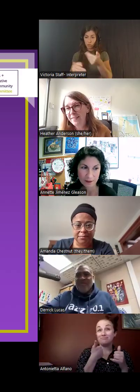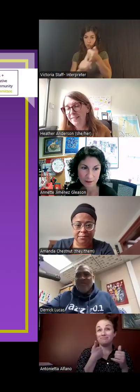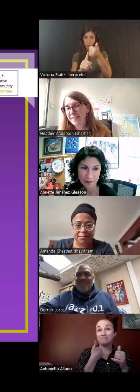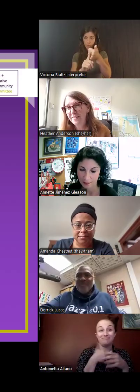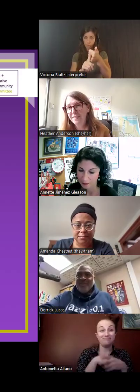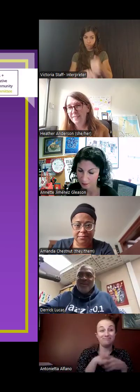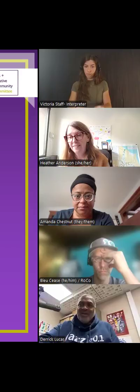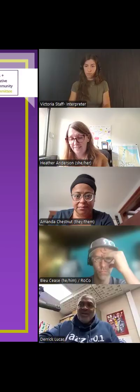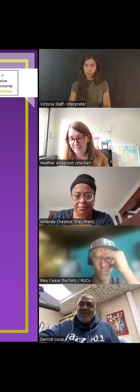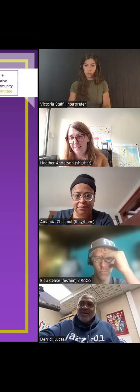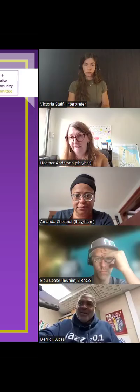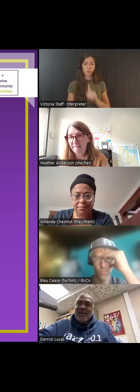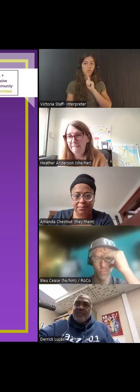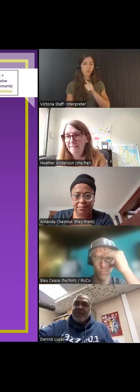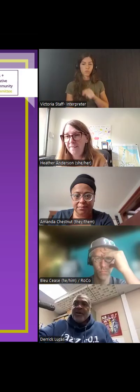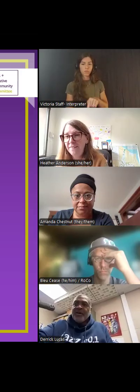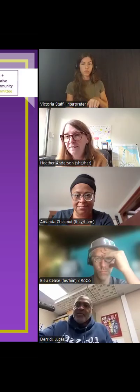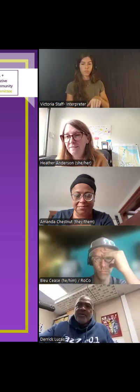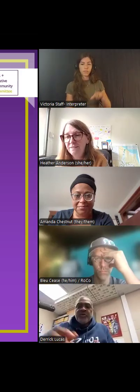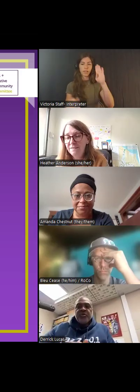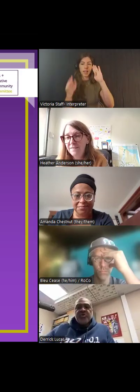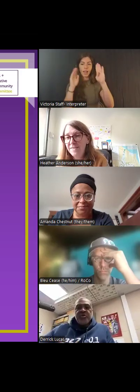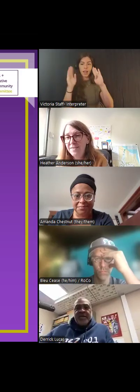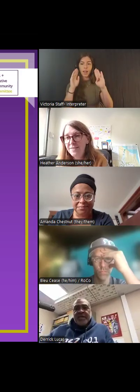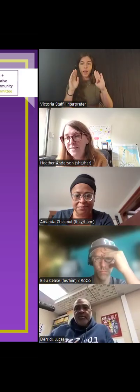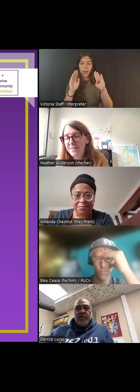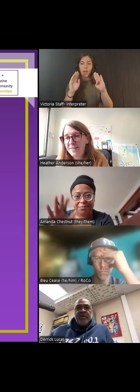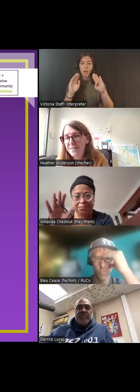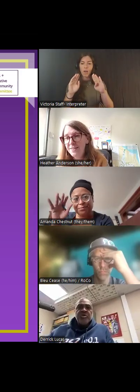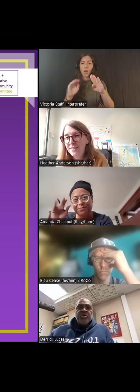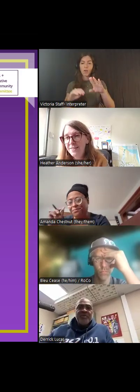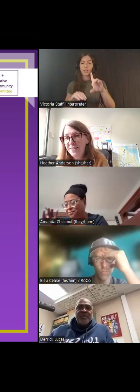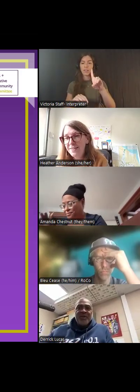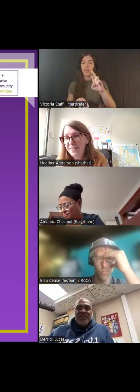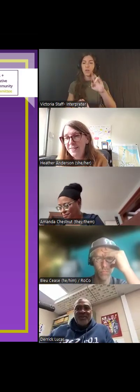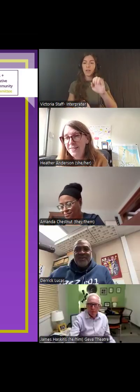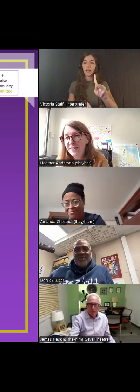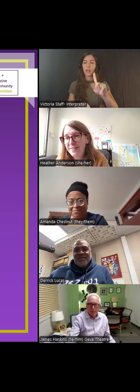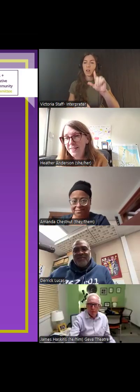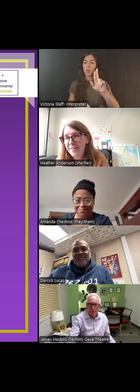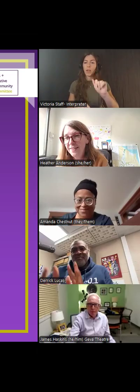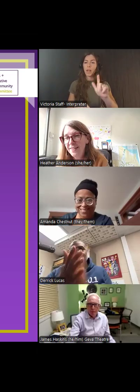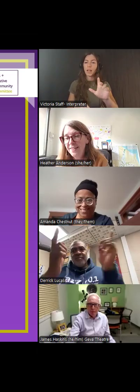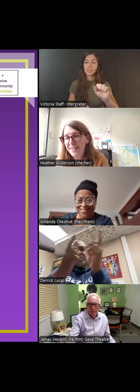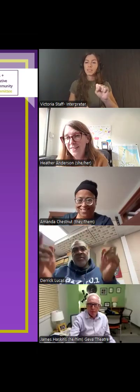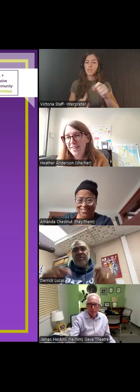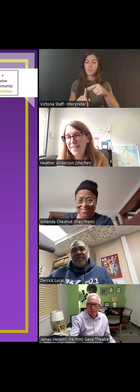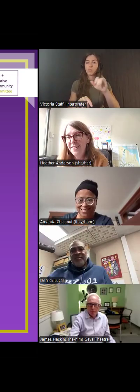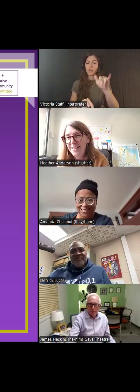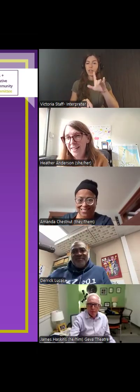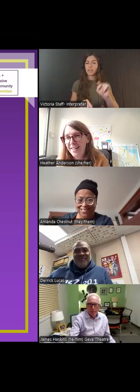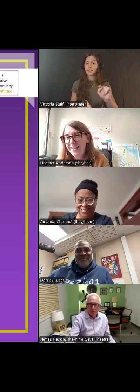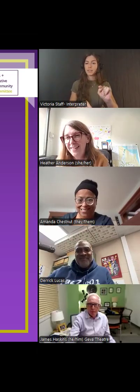Sure. Hi, everybody. Derek Lucas from Jazz 90.1 WGMC. Pleased to meet